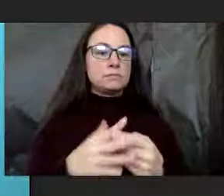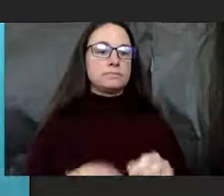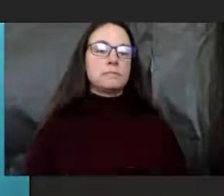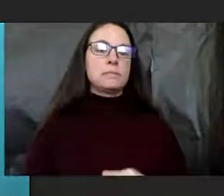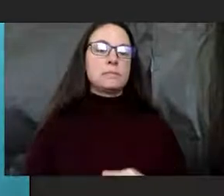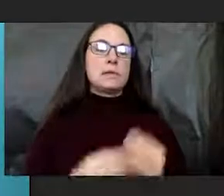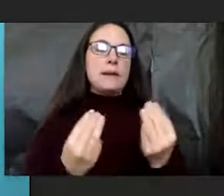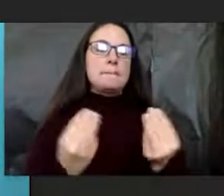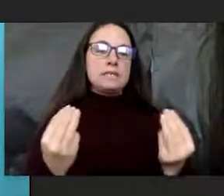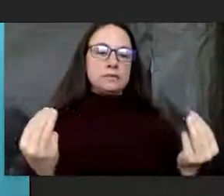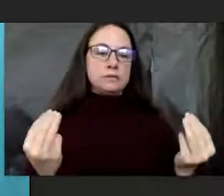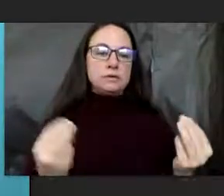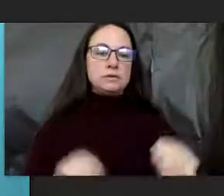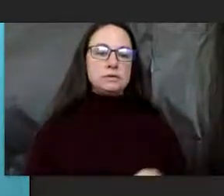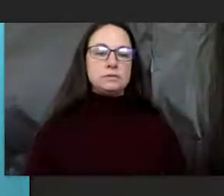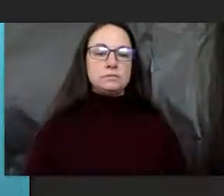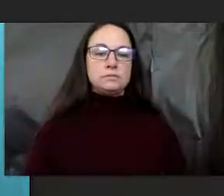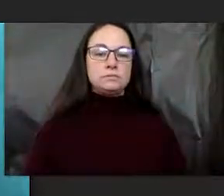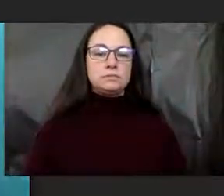Materials.